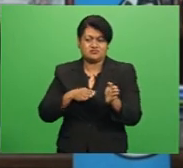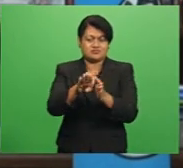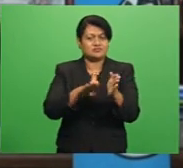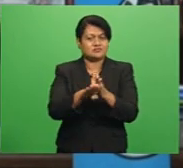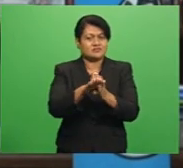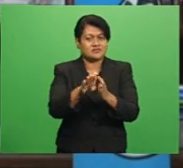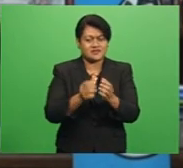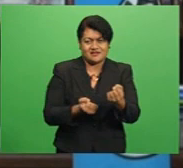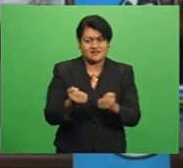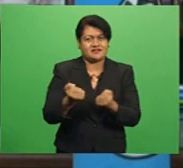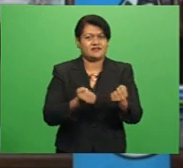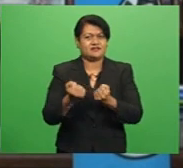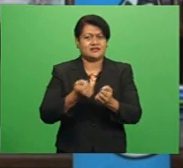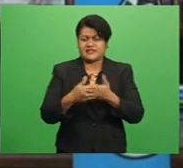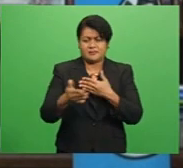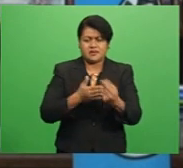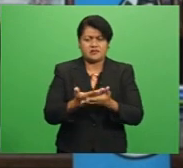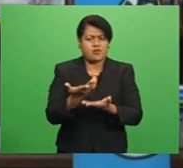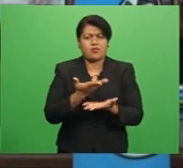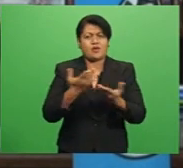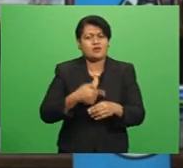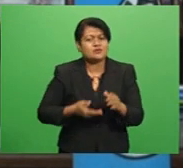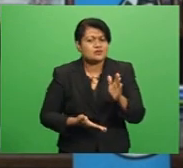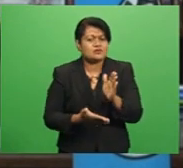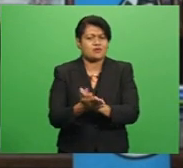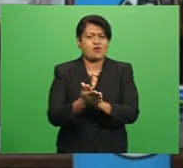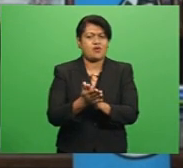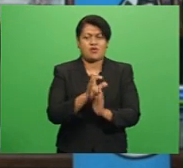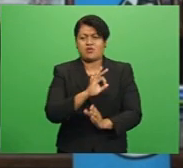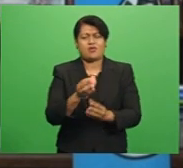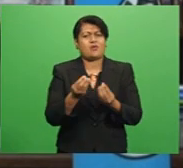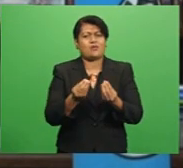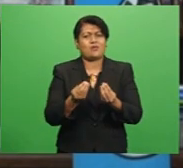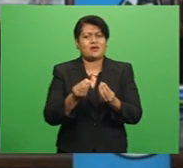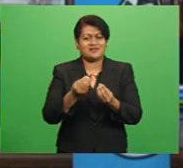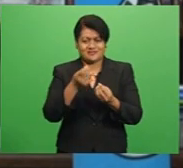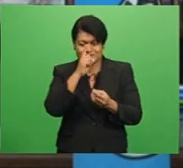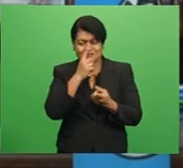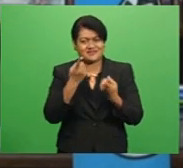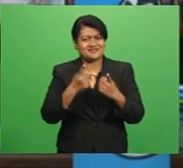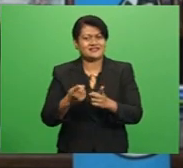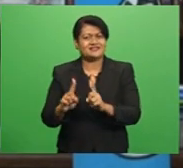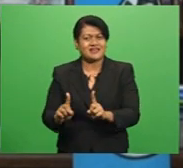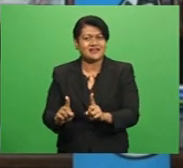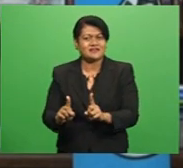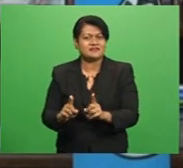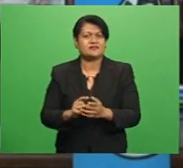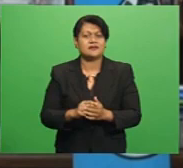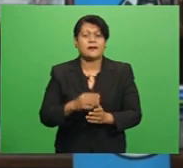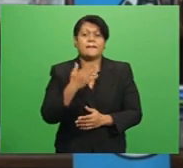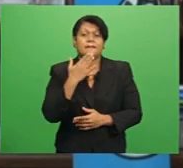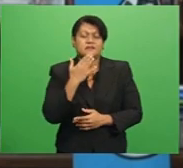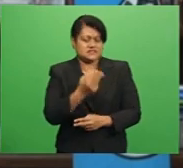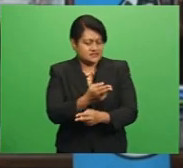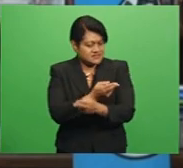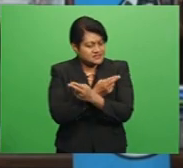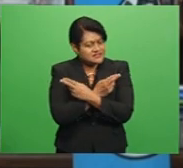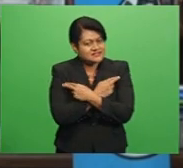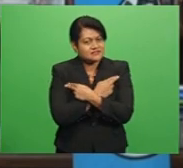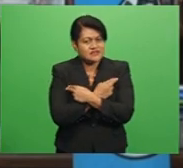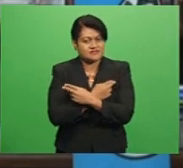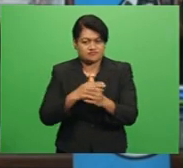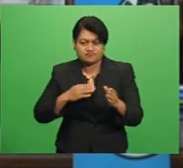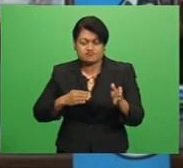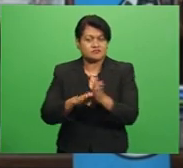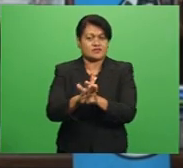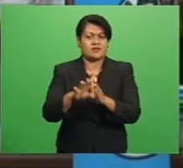going. It is not worth anyone's life to get there. Please, respect the speed limit, buckle